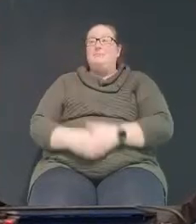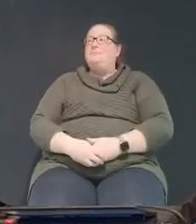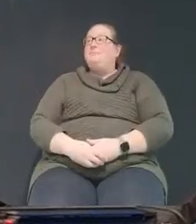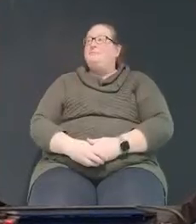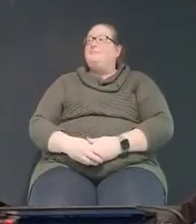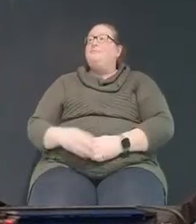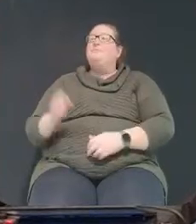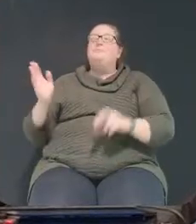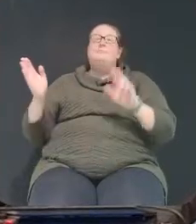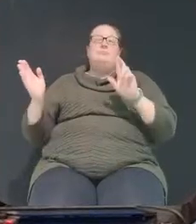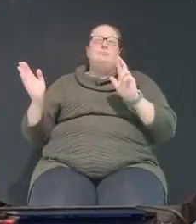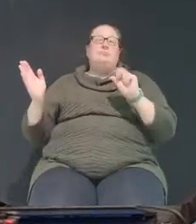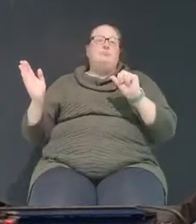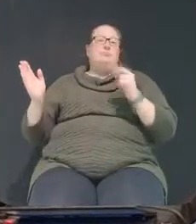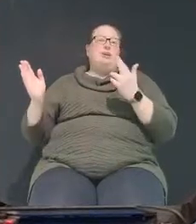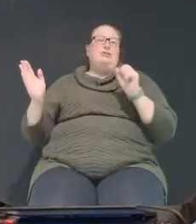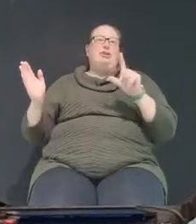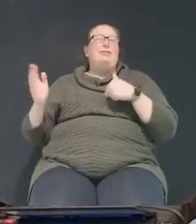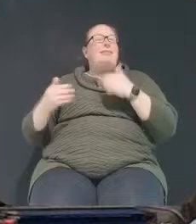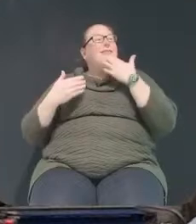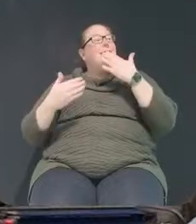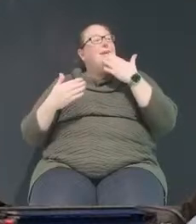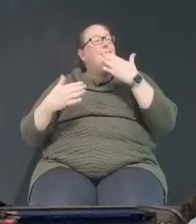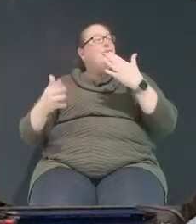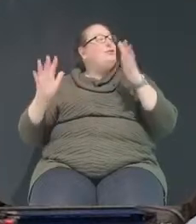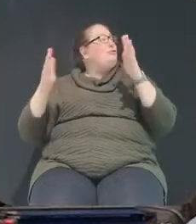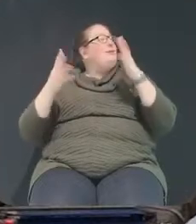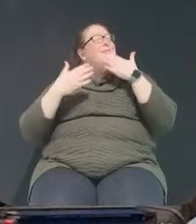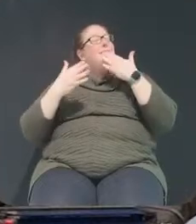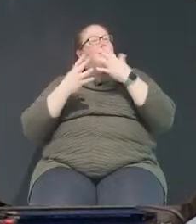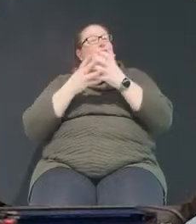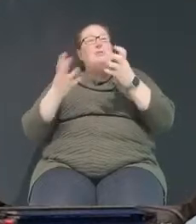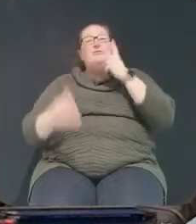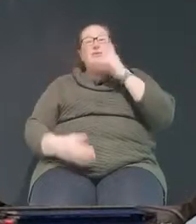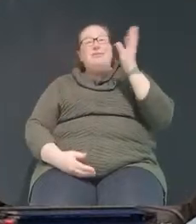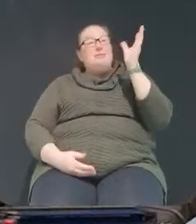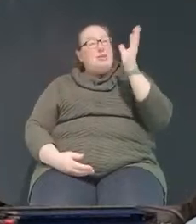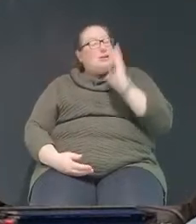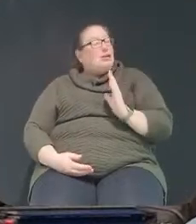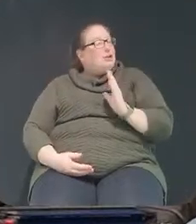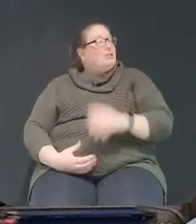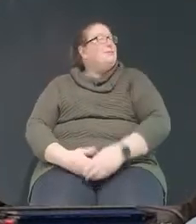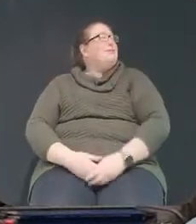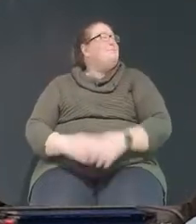Thank you. All right. Thank you so much to our speakers, Anne and Jeanie.